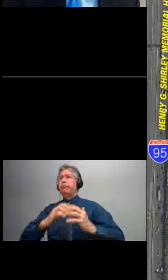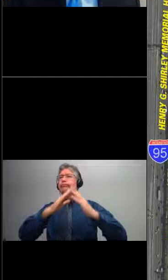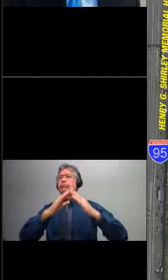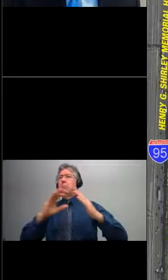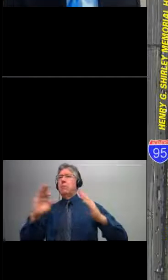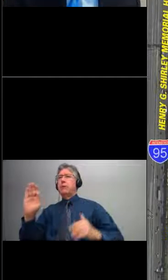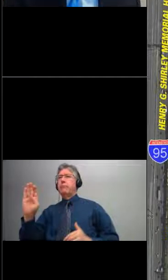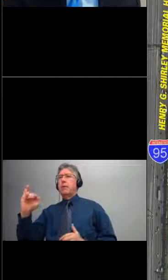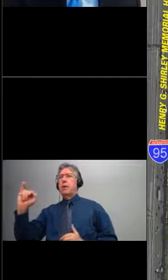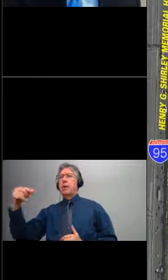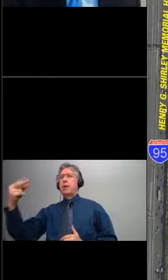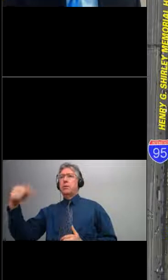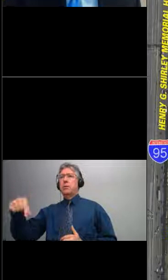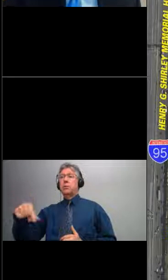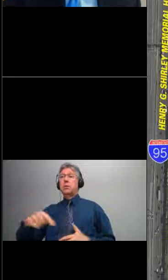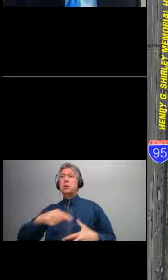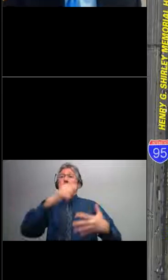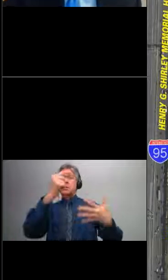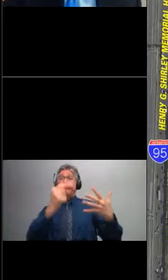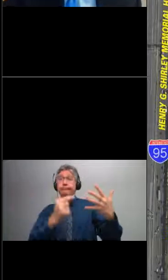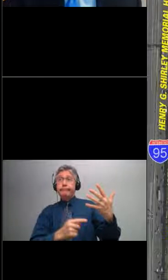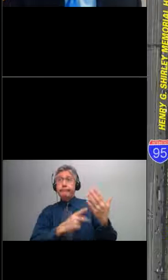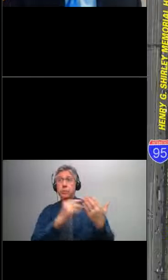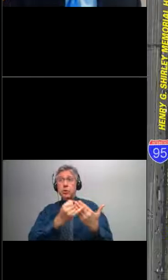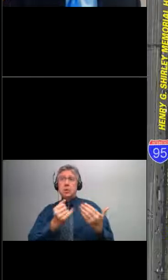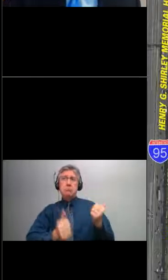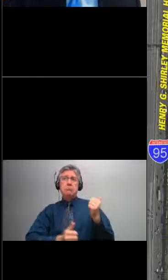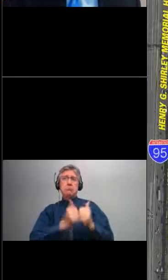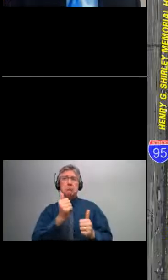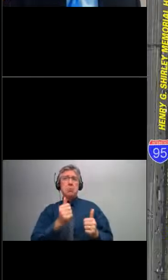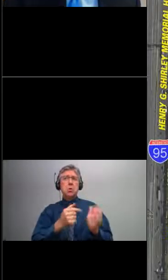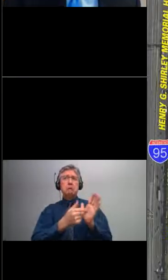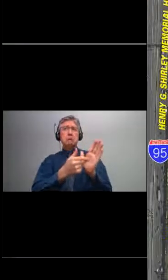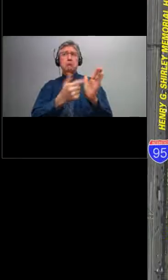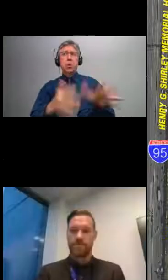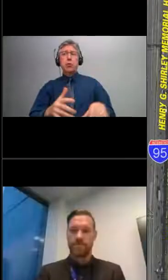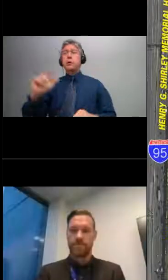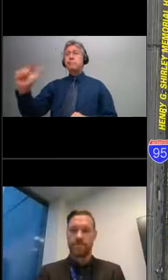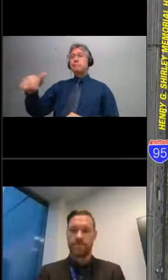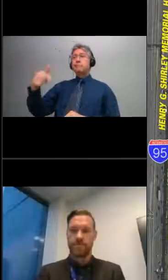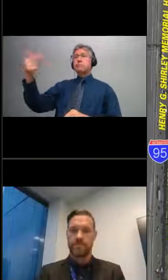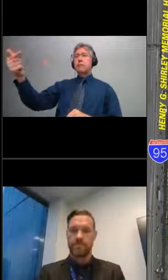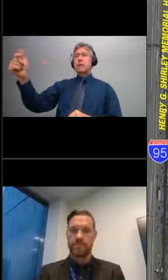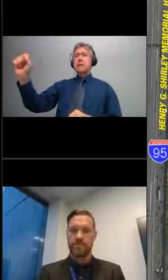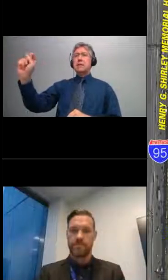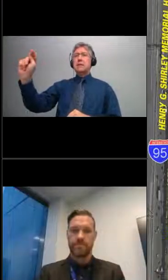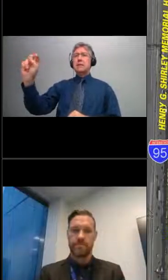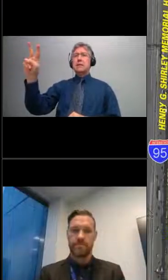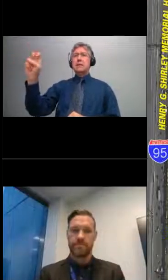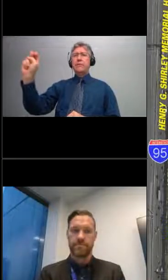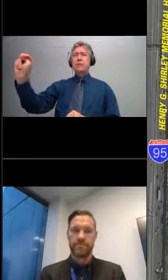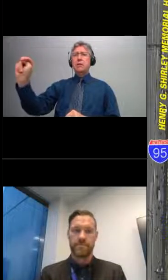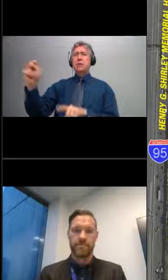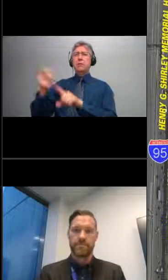That covers most of the general features of the project. So next I'll turn it over to Stephen with Metro to discuss the Metro facilities.